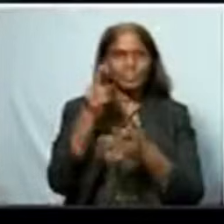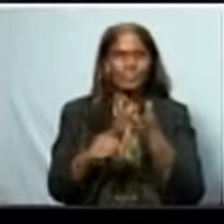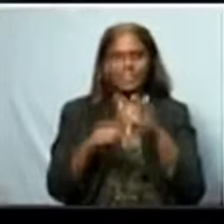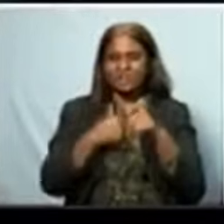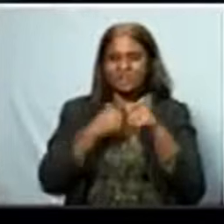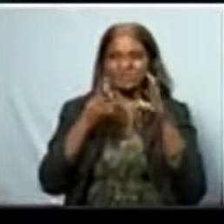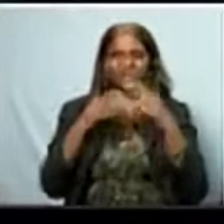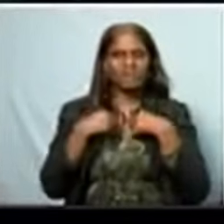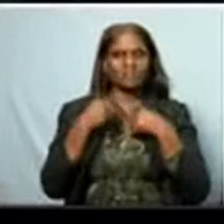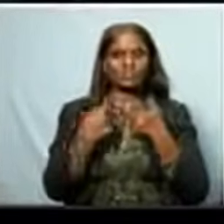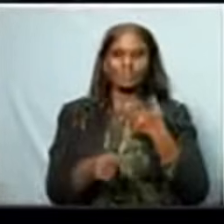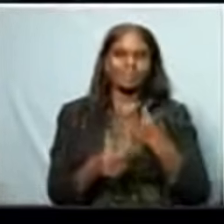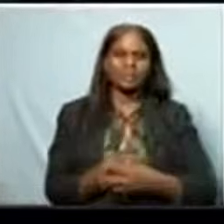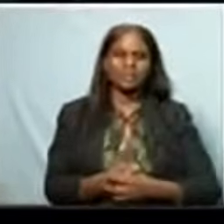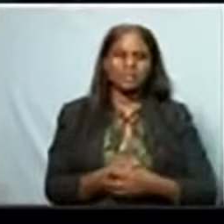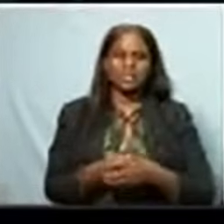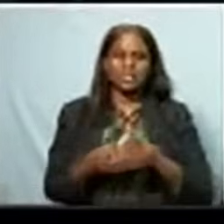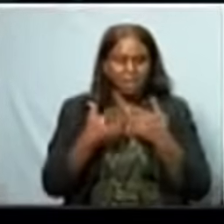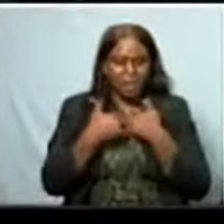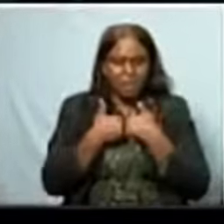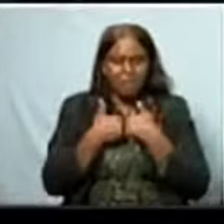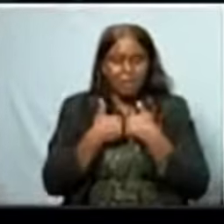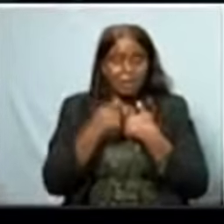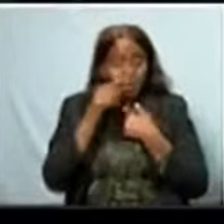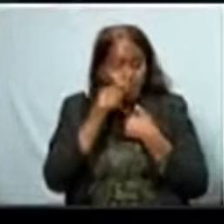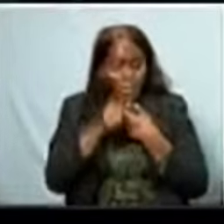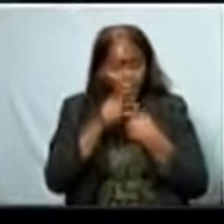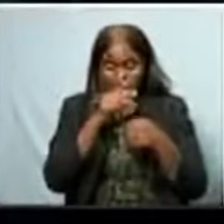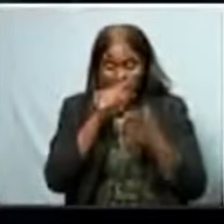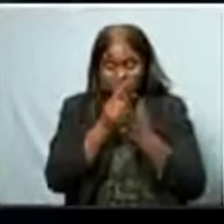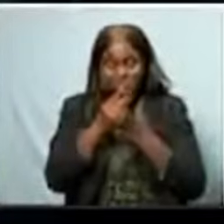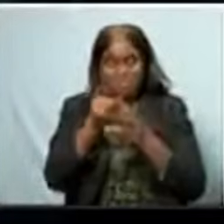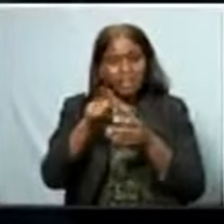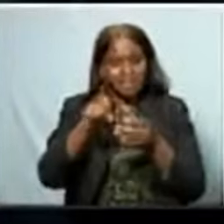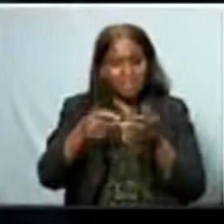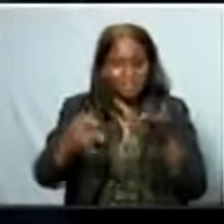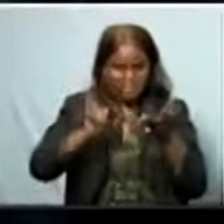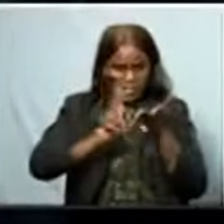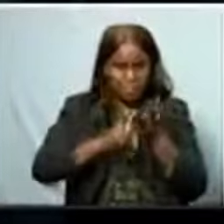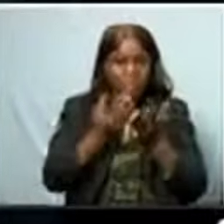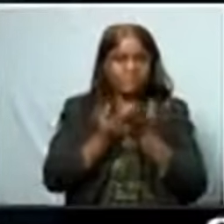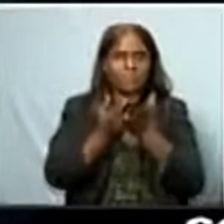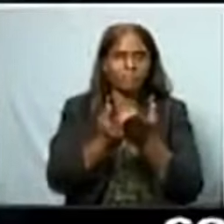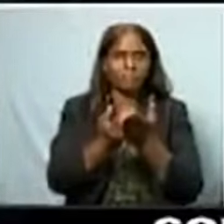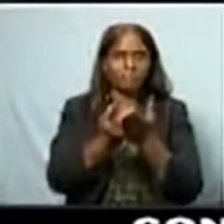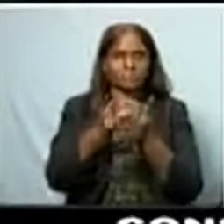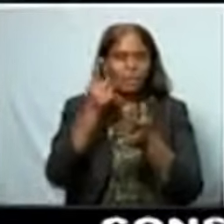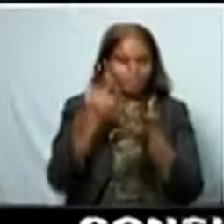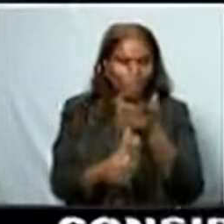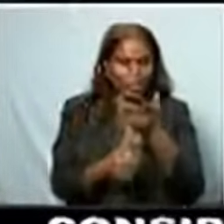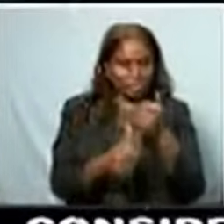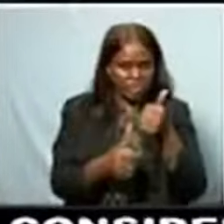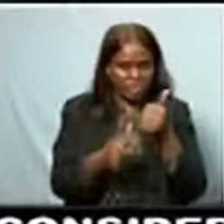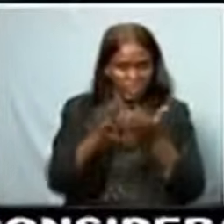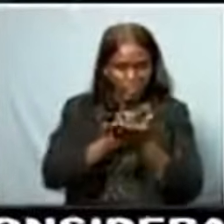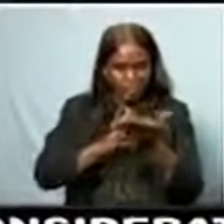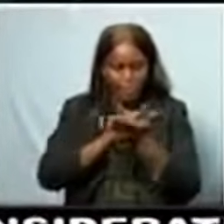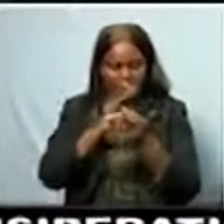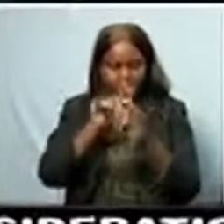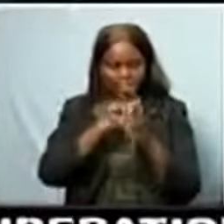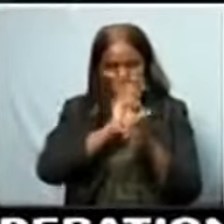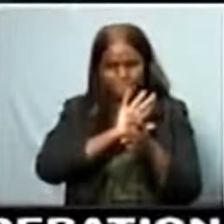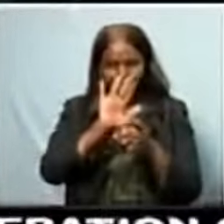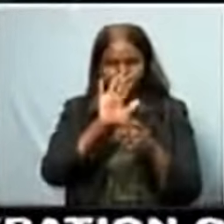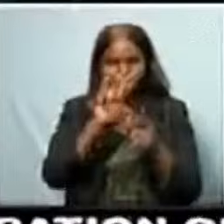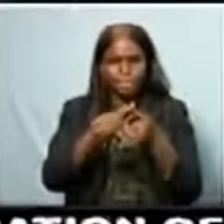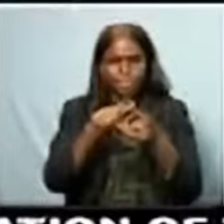take? It's not, this whole part here, they need to submit. What, based on,